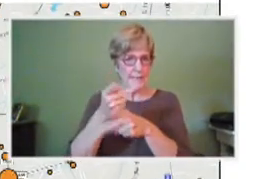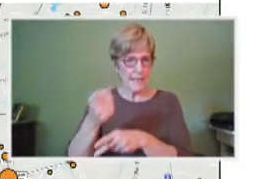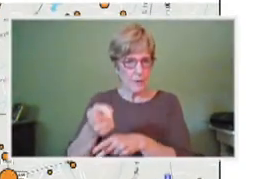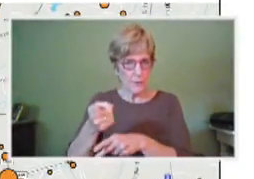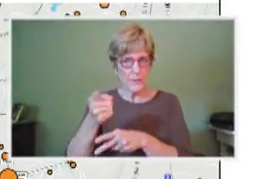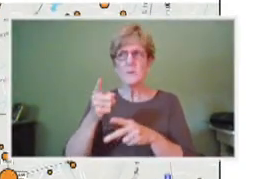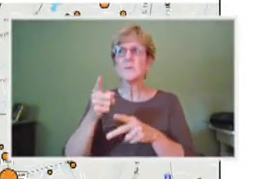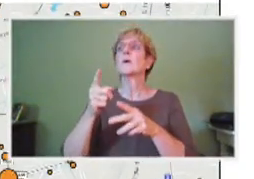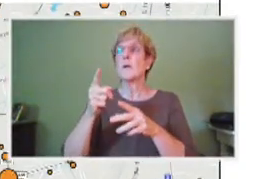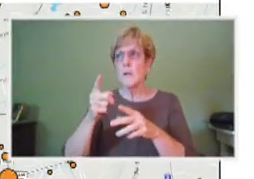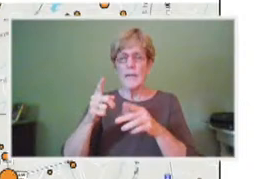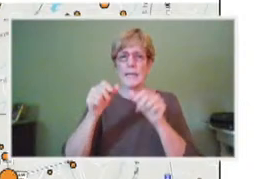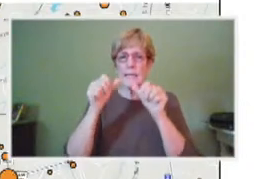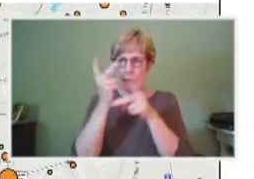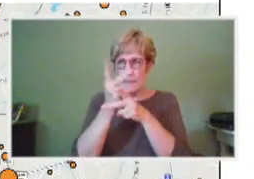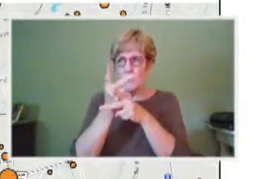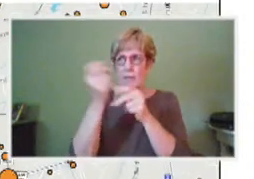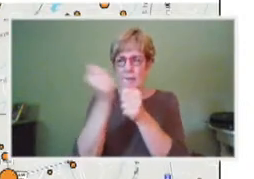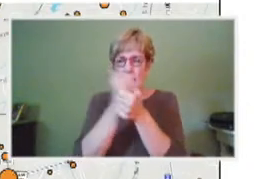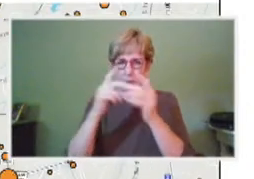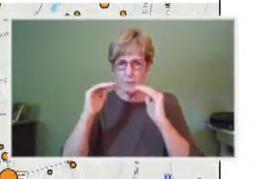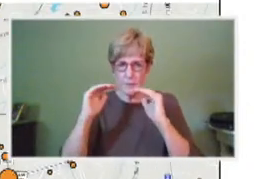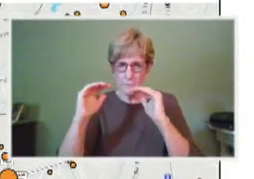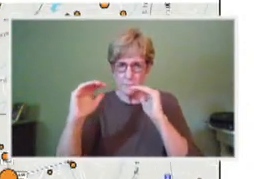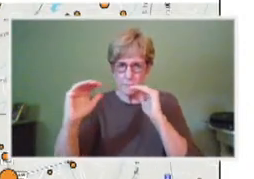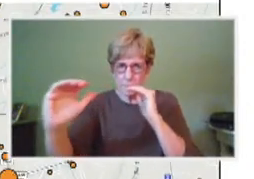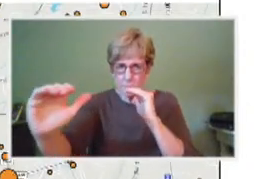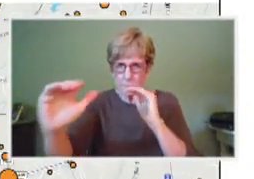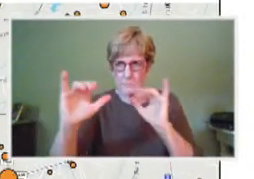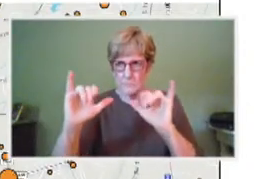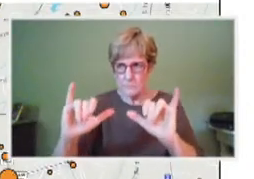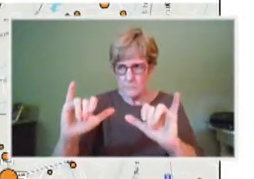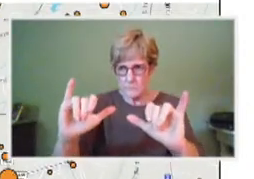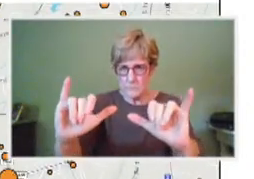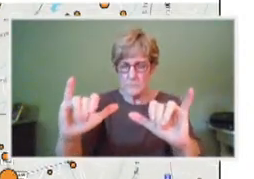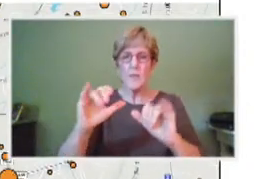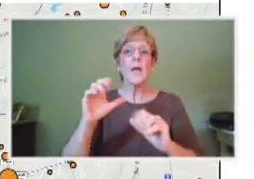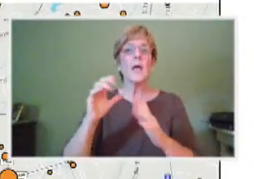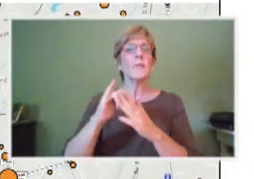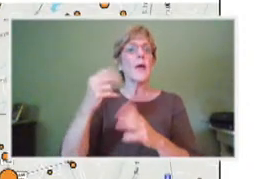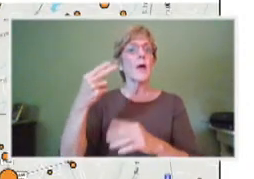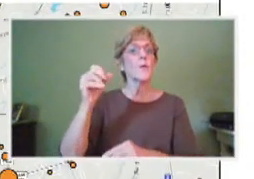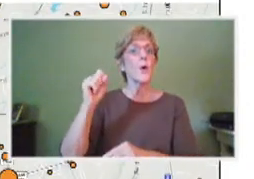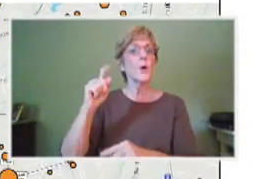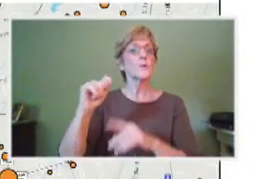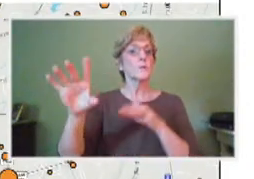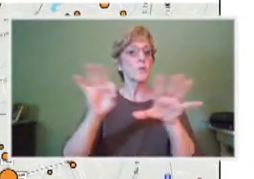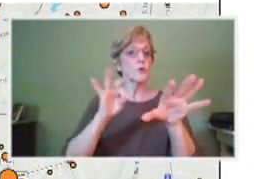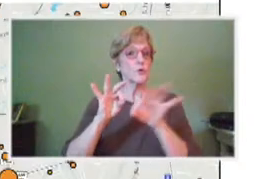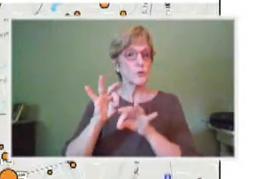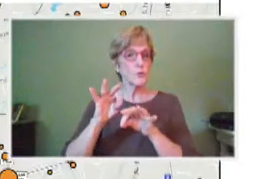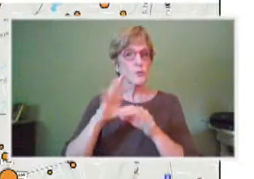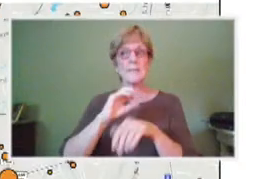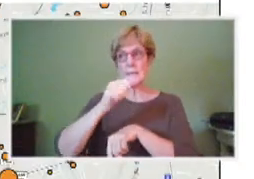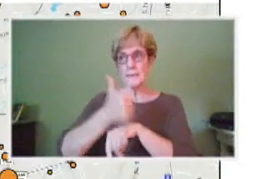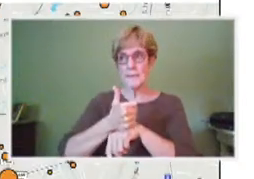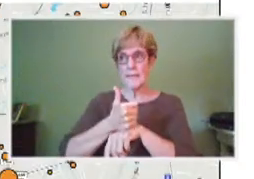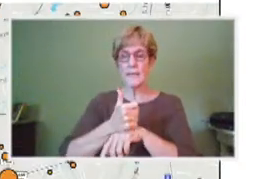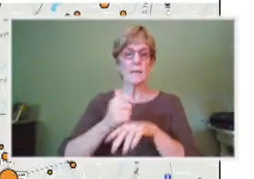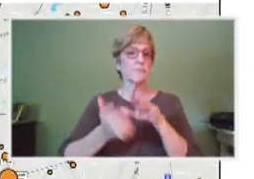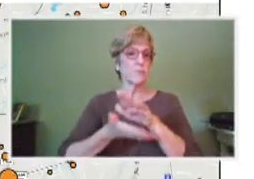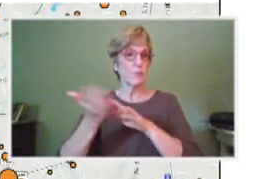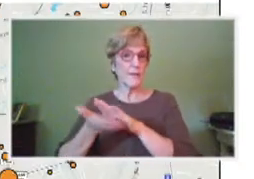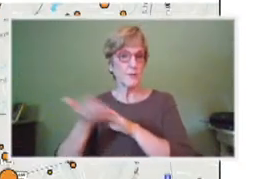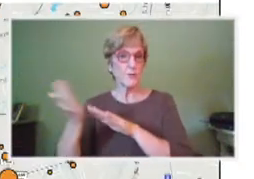of care. Additionally, we hope to have the host organizations all selected and online, beginning to